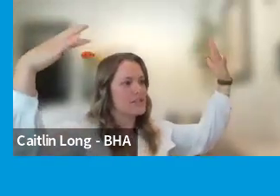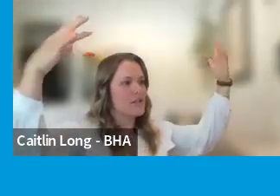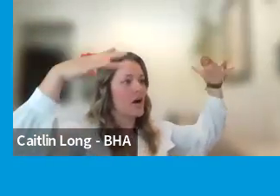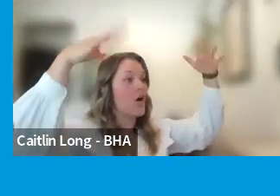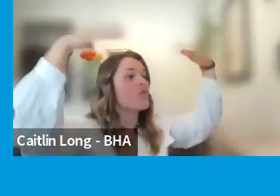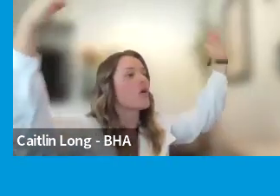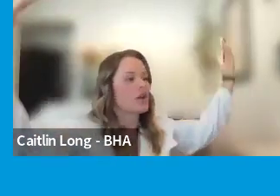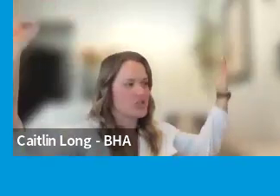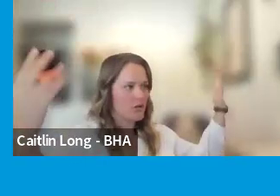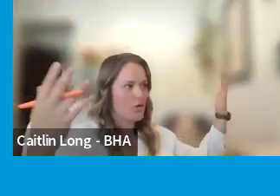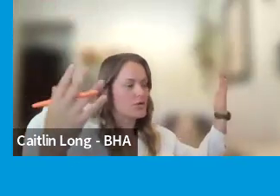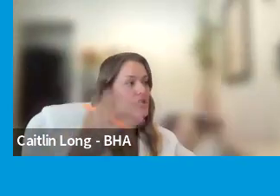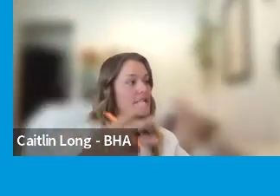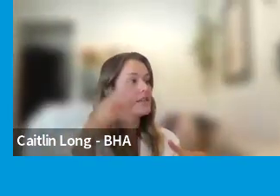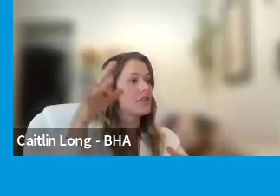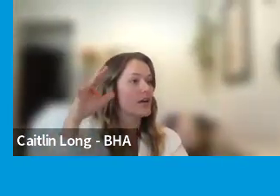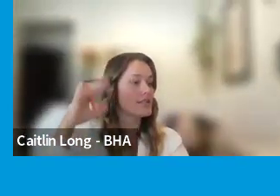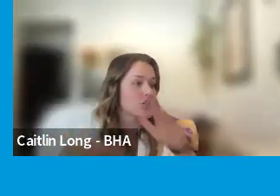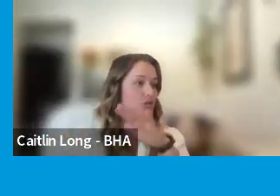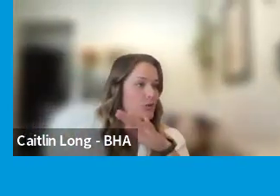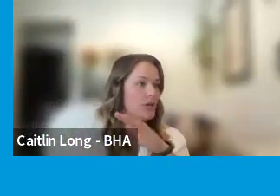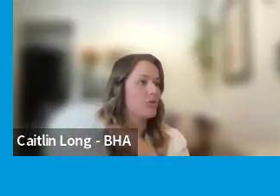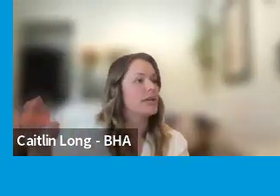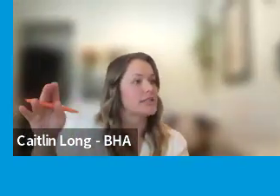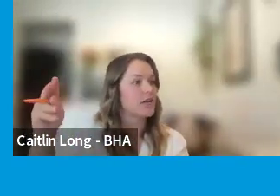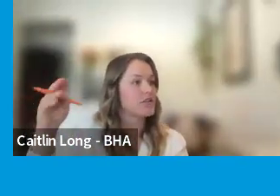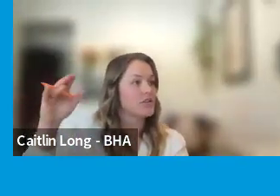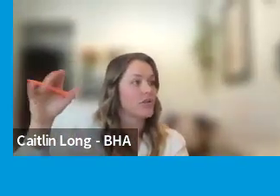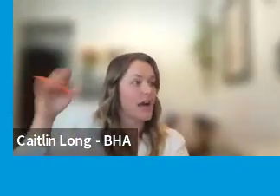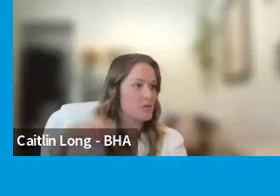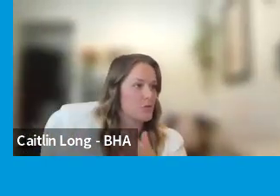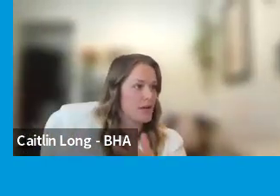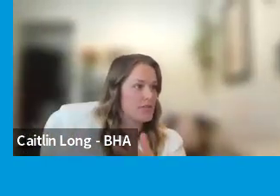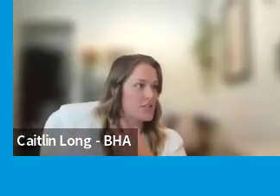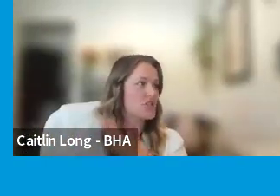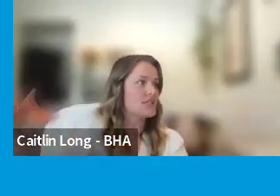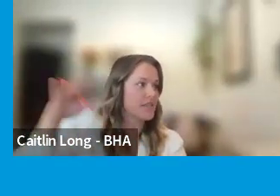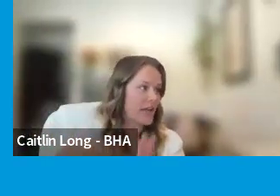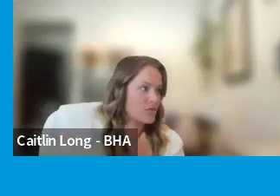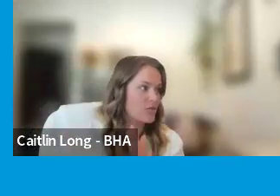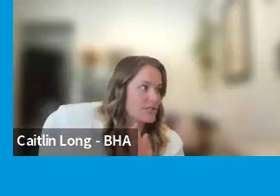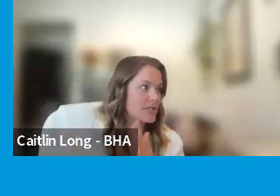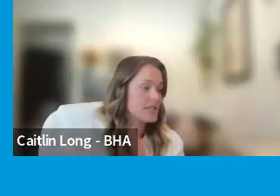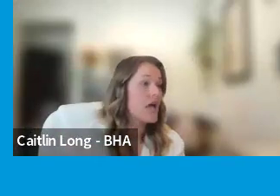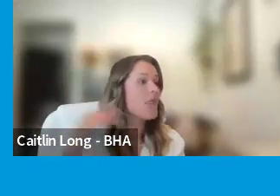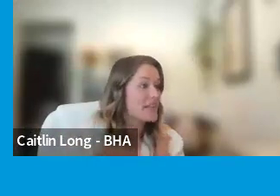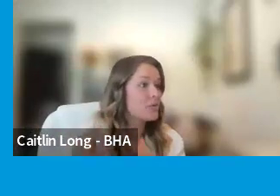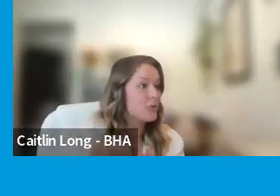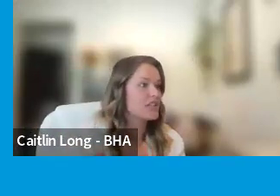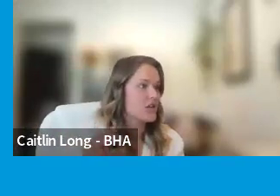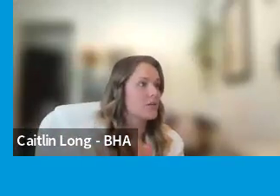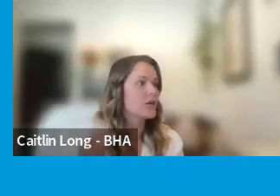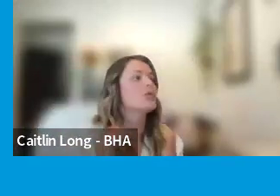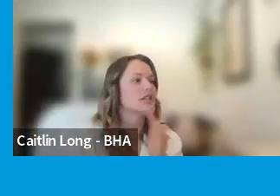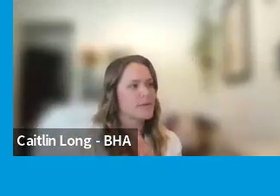this is our overarching goals. And the section 3, when we get down into the actual recommendations and the council voices, that's